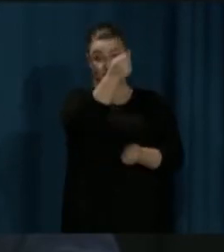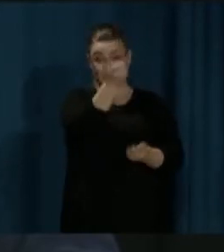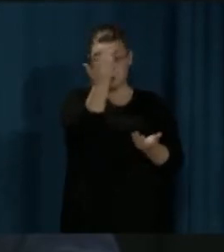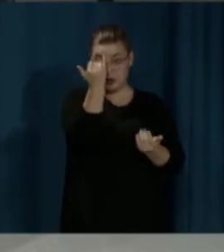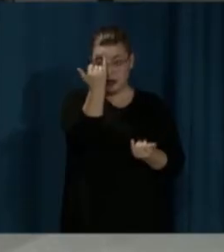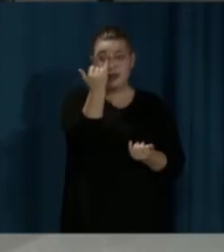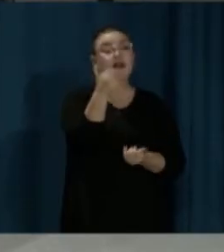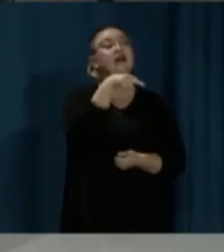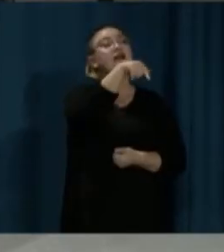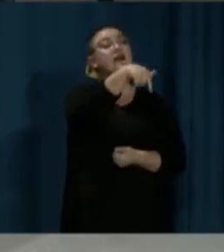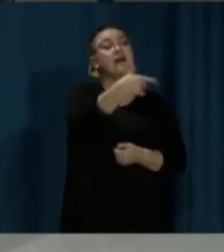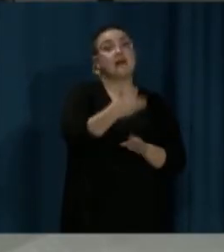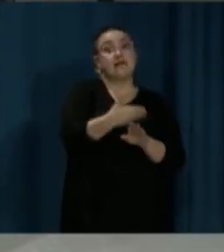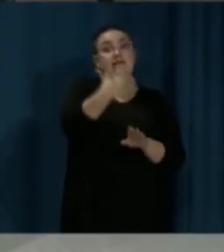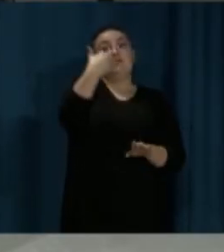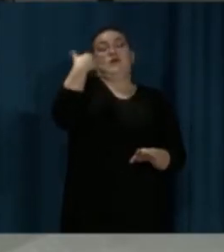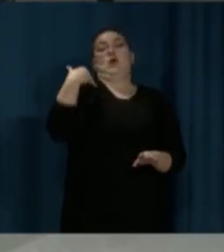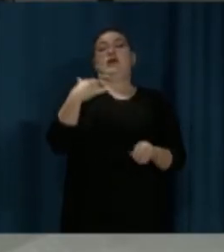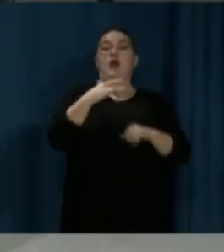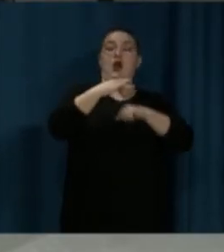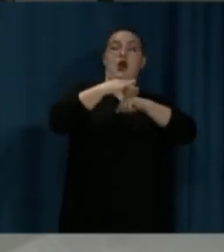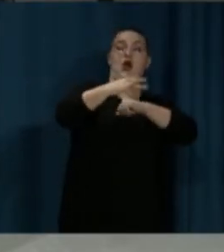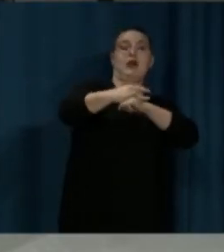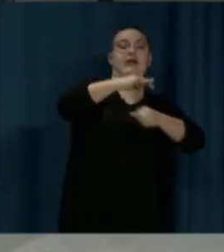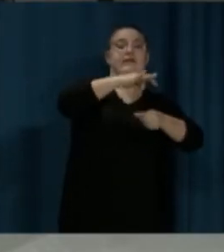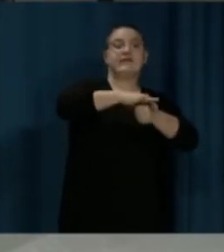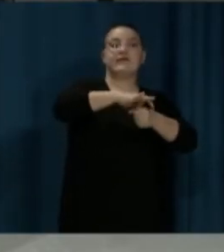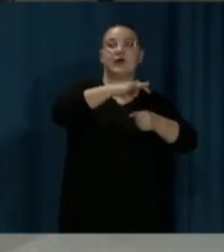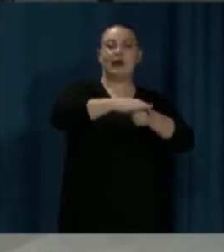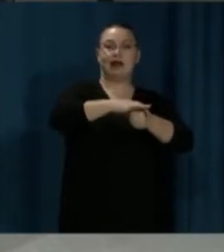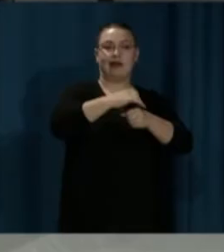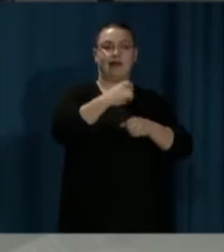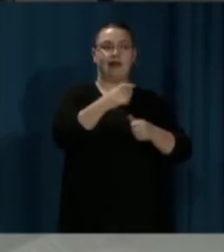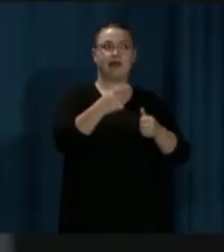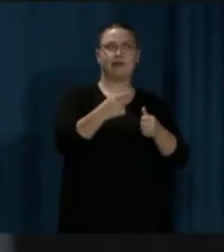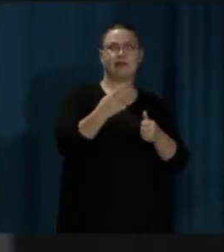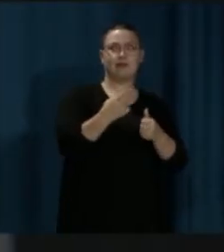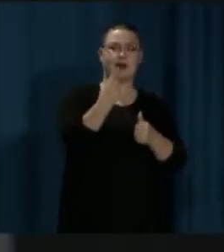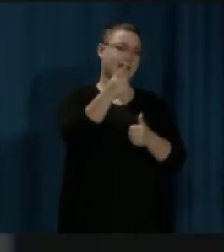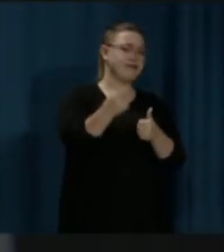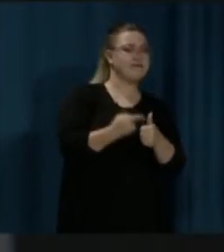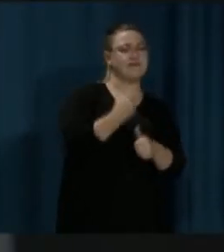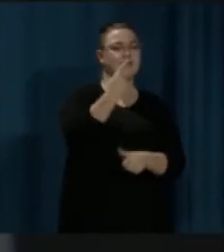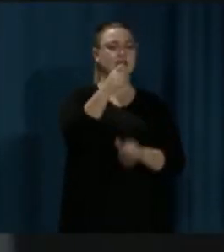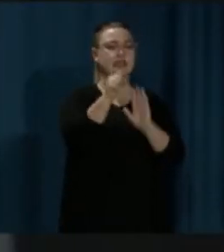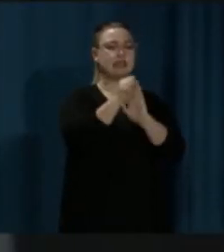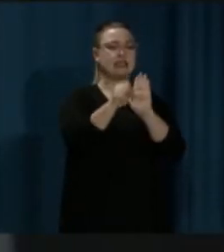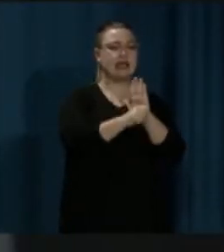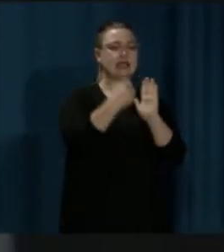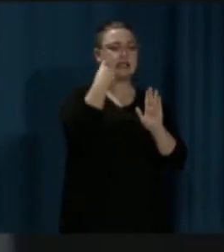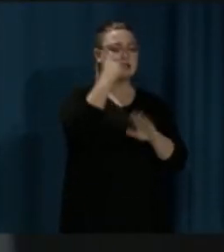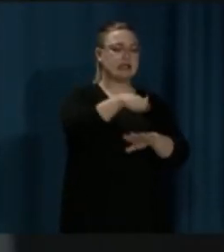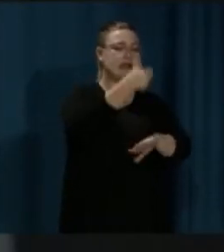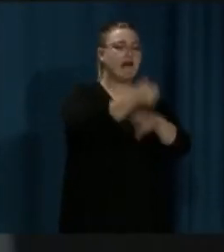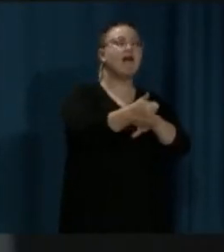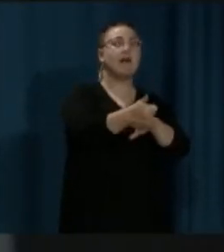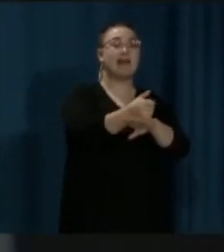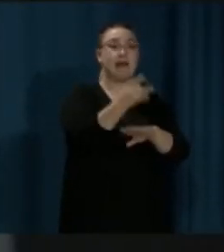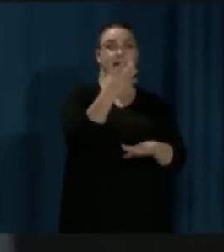at the forefront of early voting. They were one of the first states to kind of have, I think they started out with about an 8-week early voting